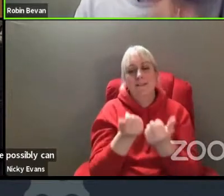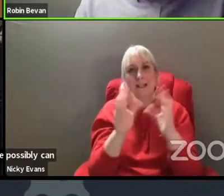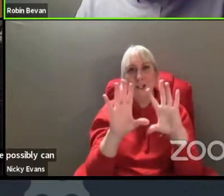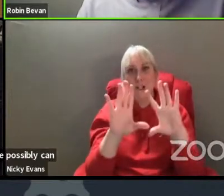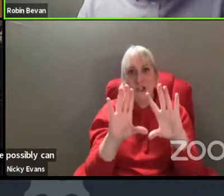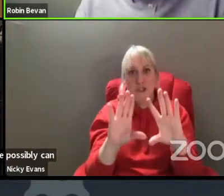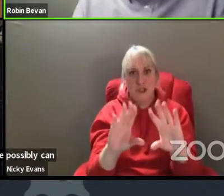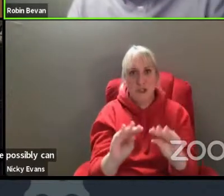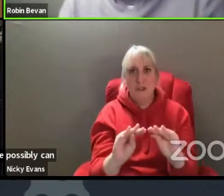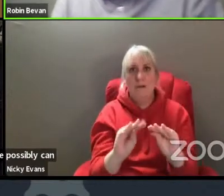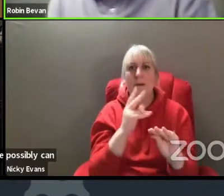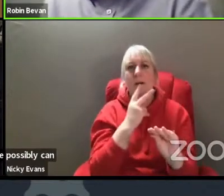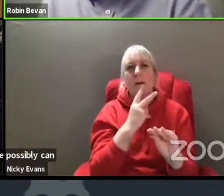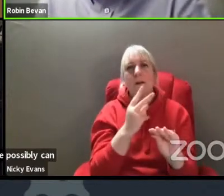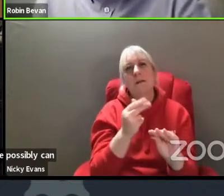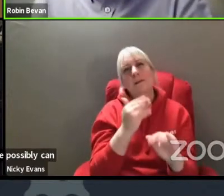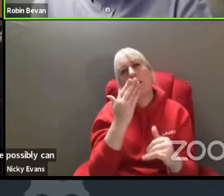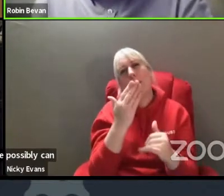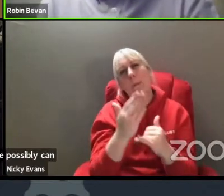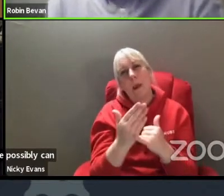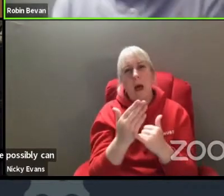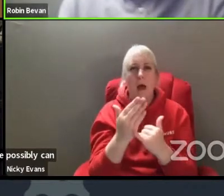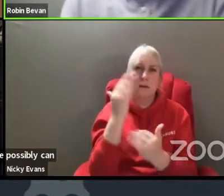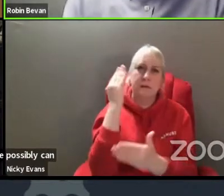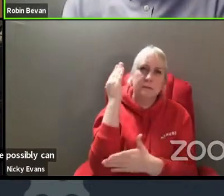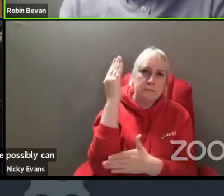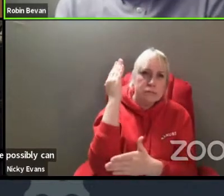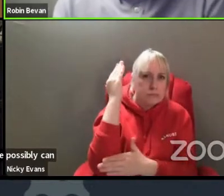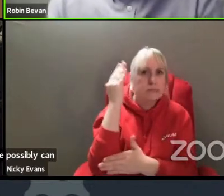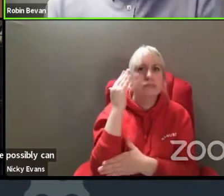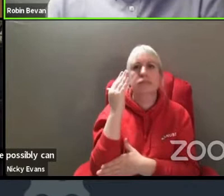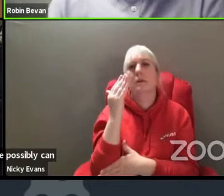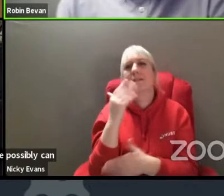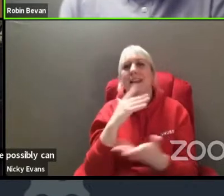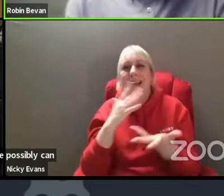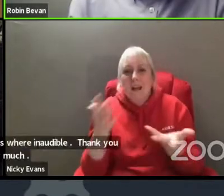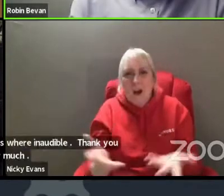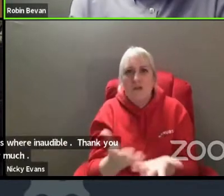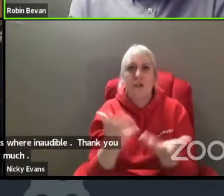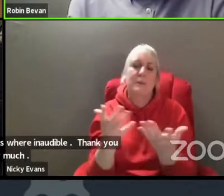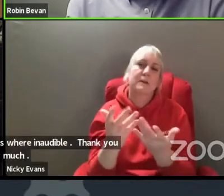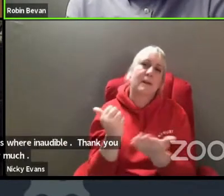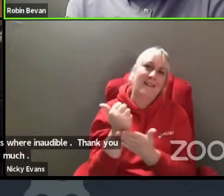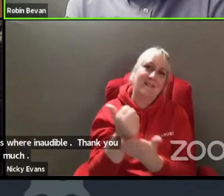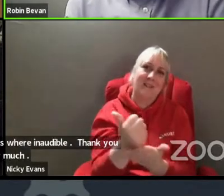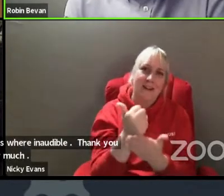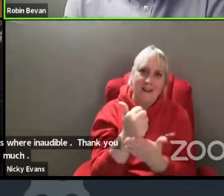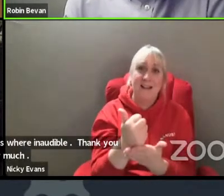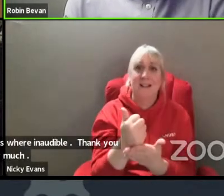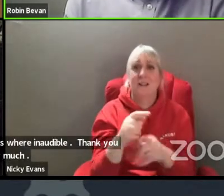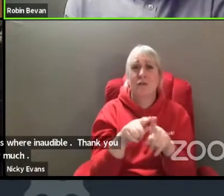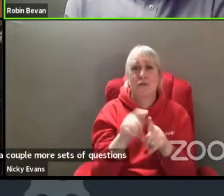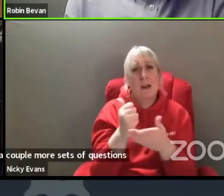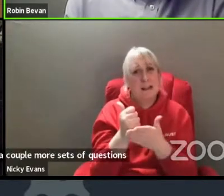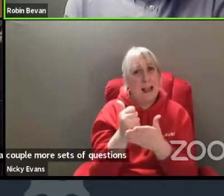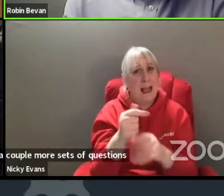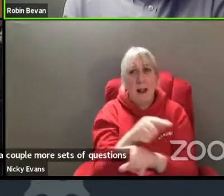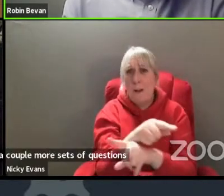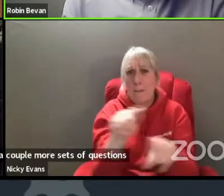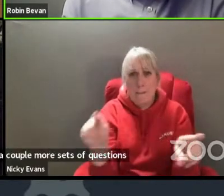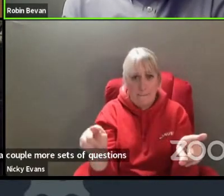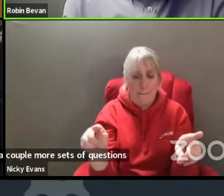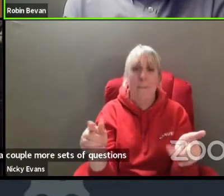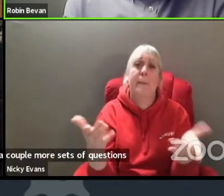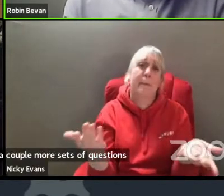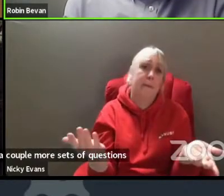with just some final words of encouragement and advice to guide all of you on your